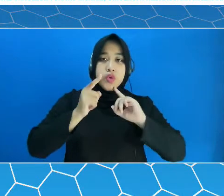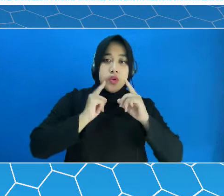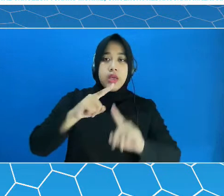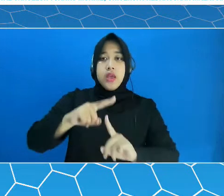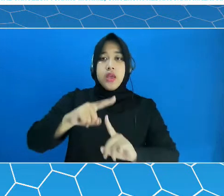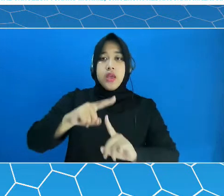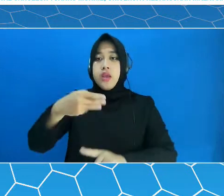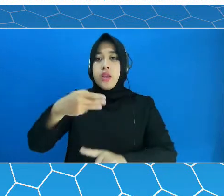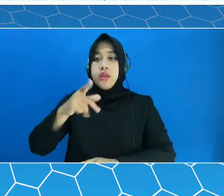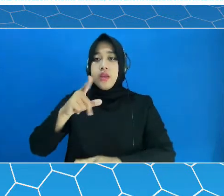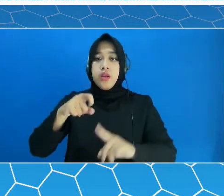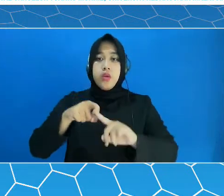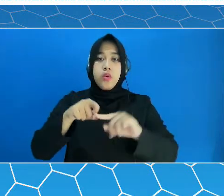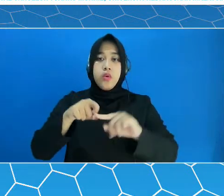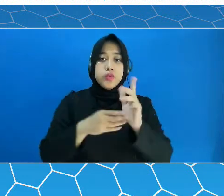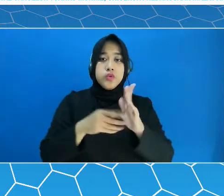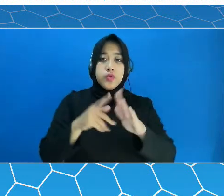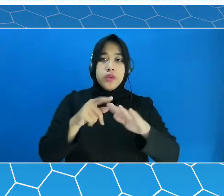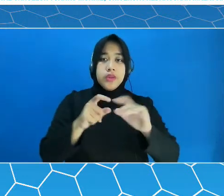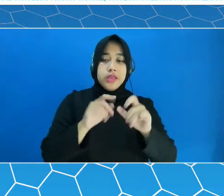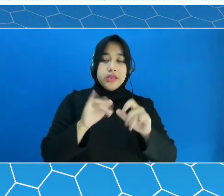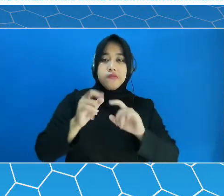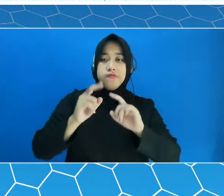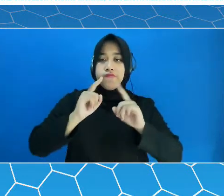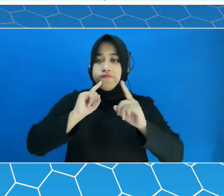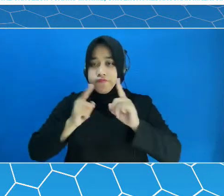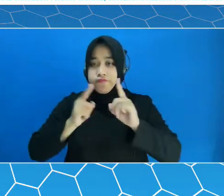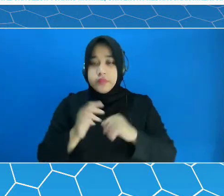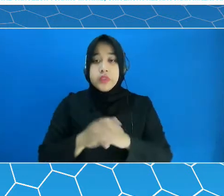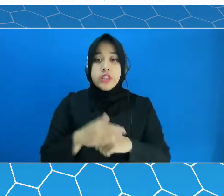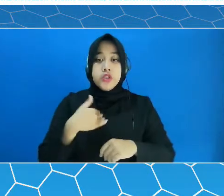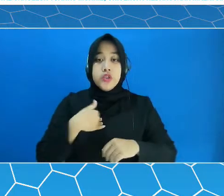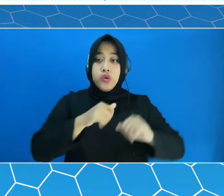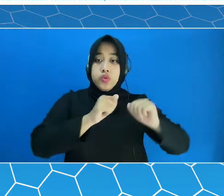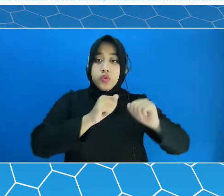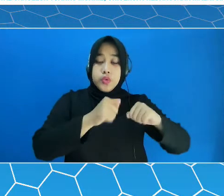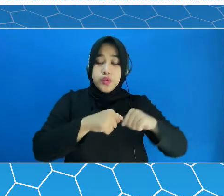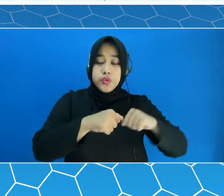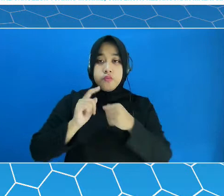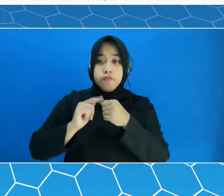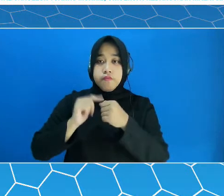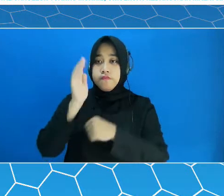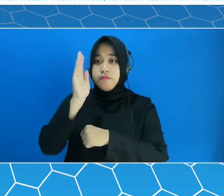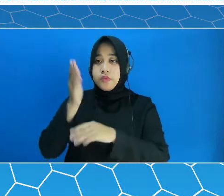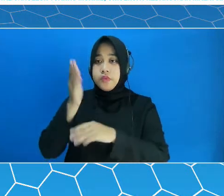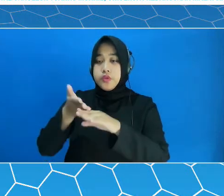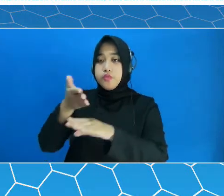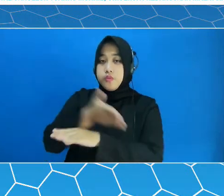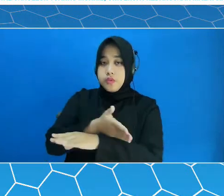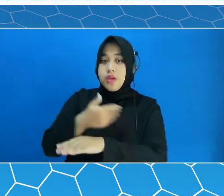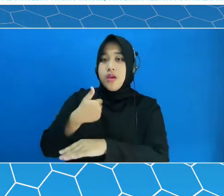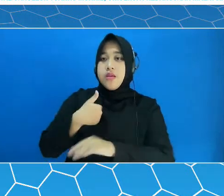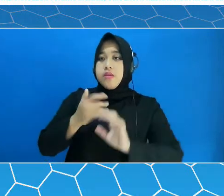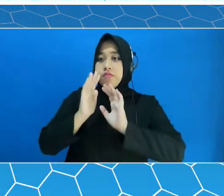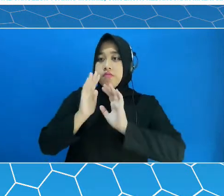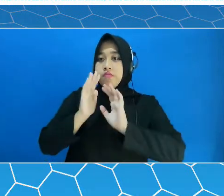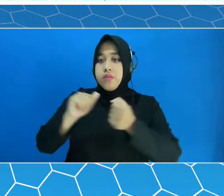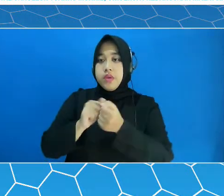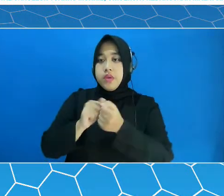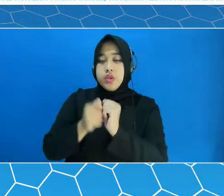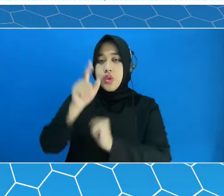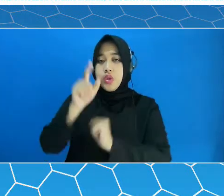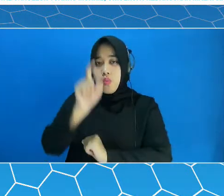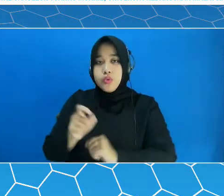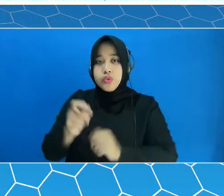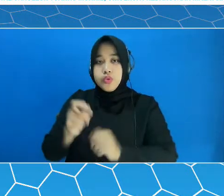our teleconsultation, but I agree with the previous speaker that there are a lot of issues that need to be addressed, especially with regards to the